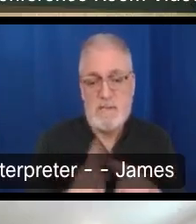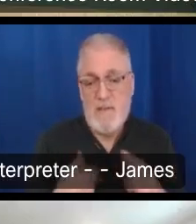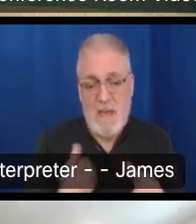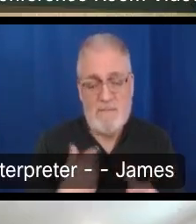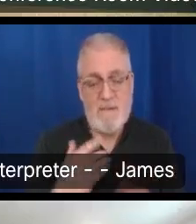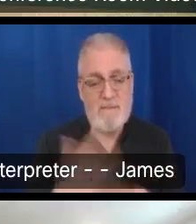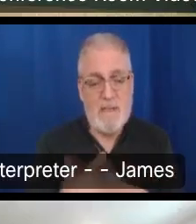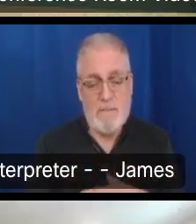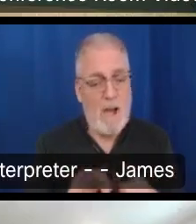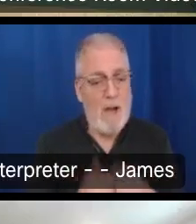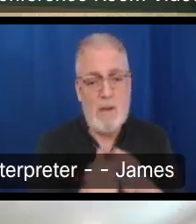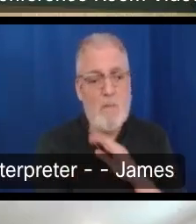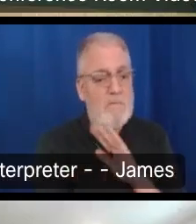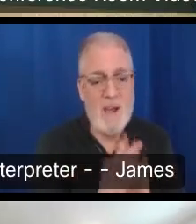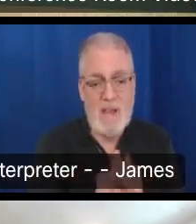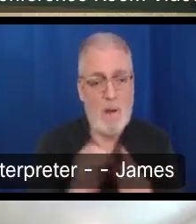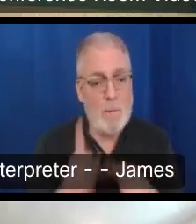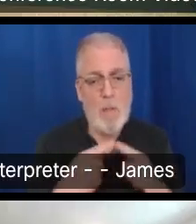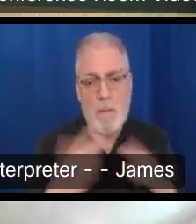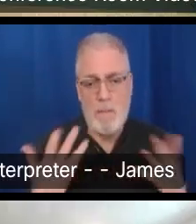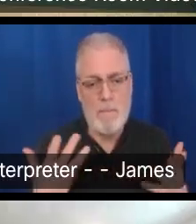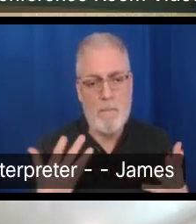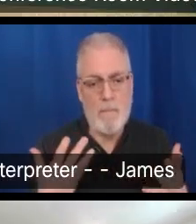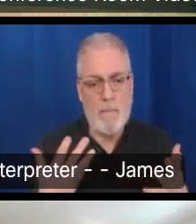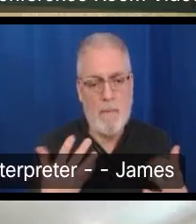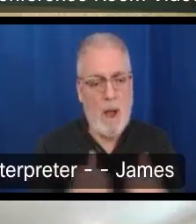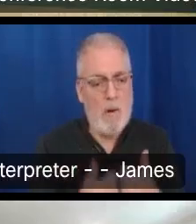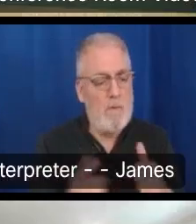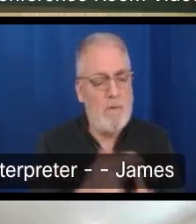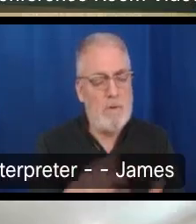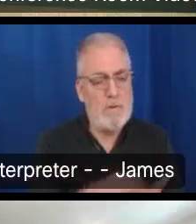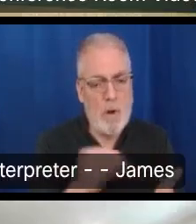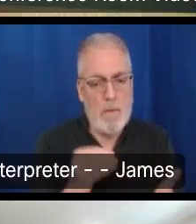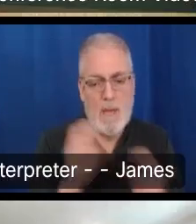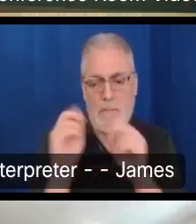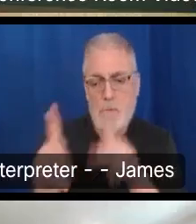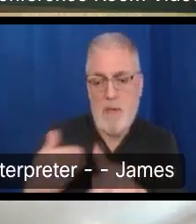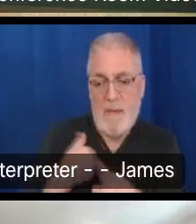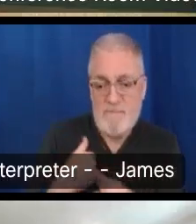It's a good suggestion, very concrete one. Because yep, I don't know.